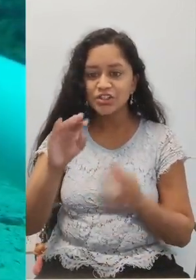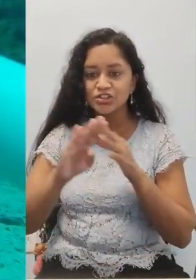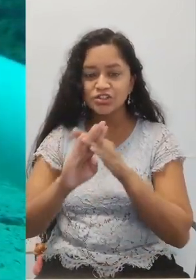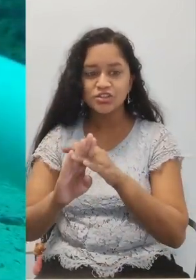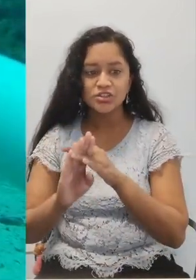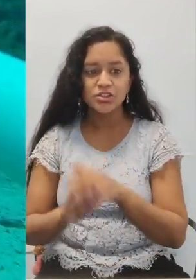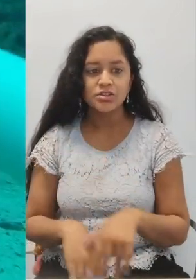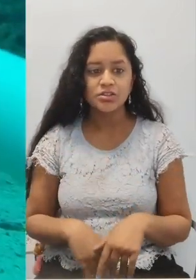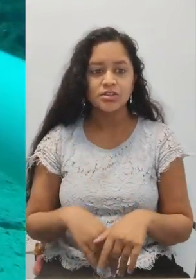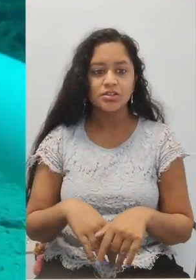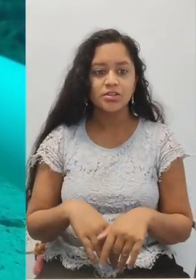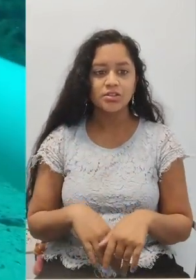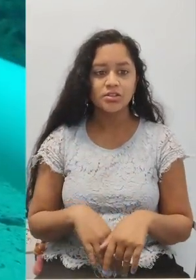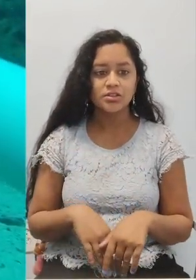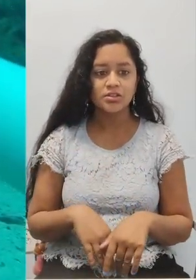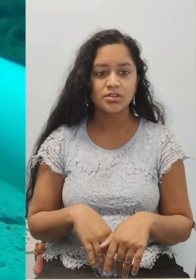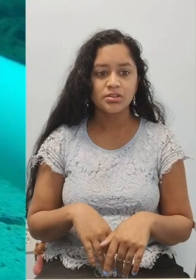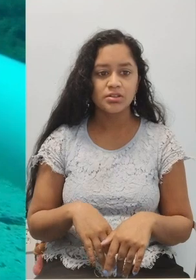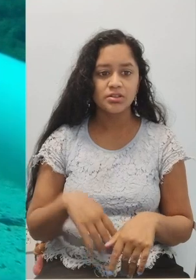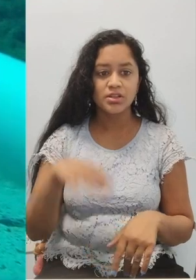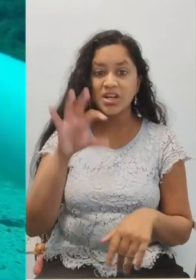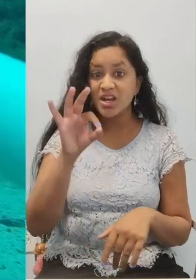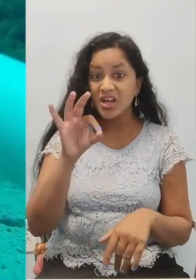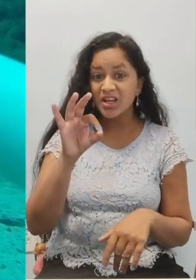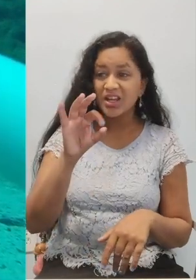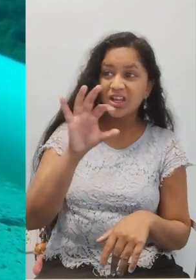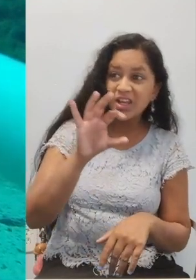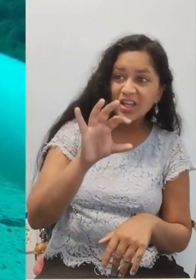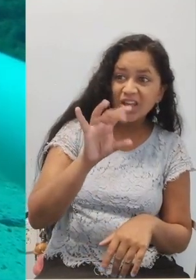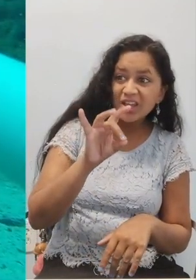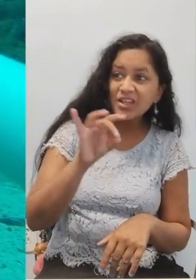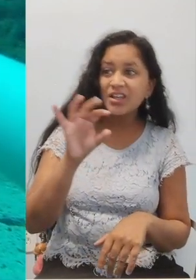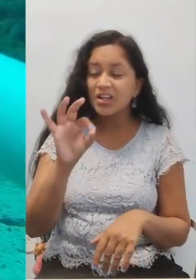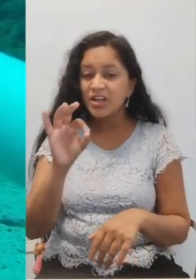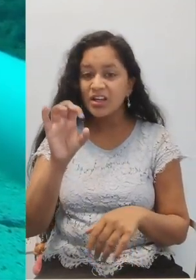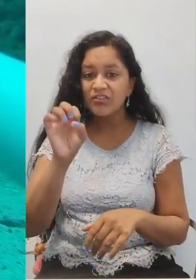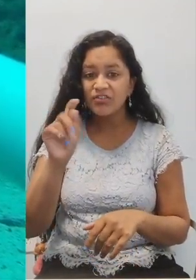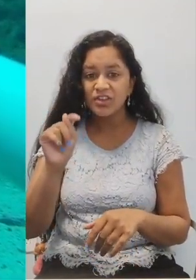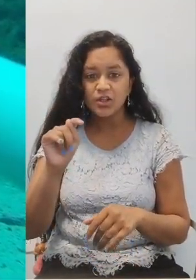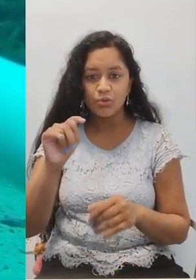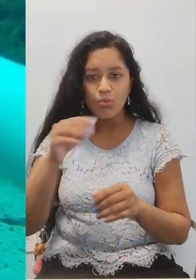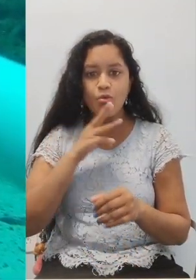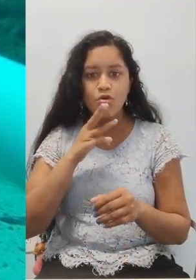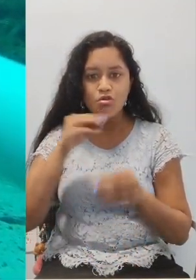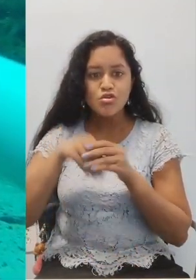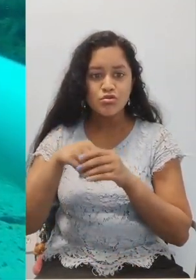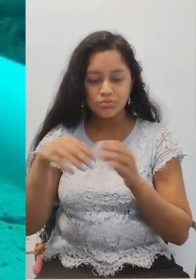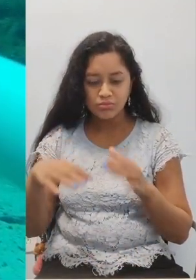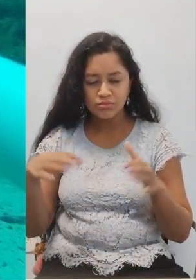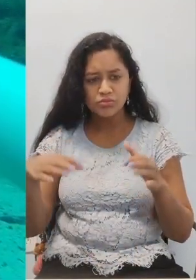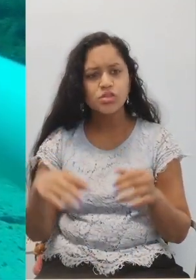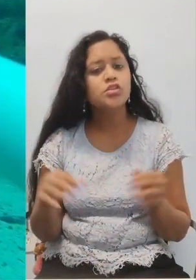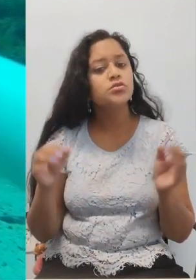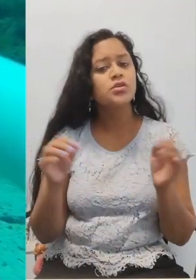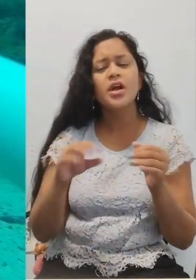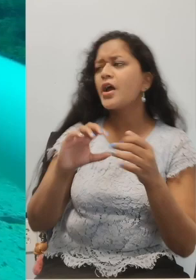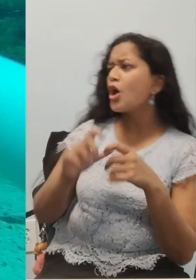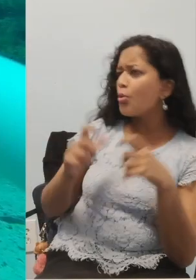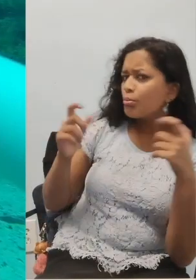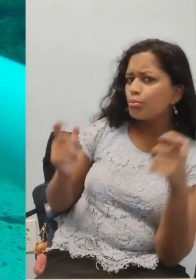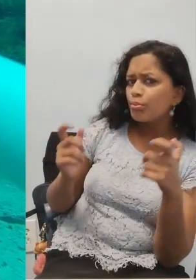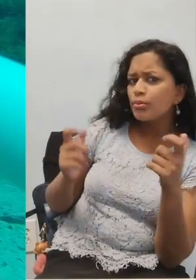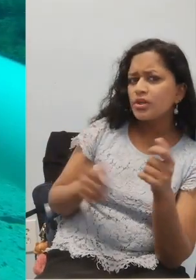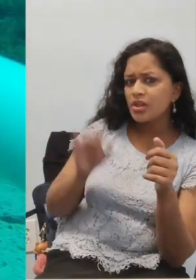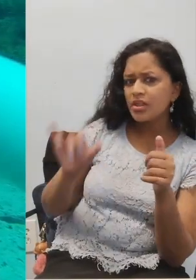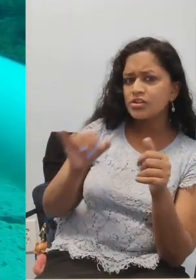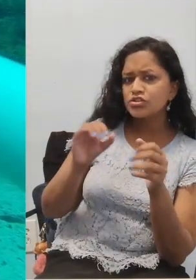cool. A tiger shark in 8 to 9 feet of water. So, how big was that shark? He was a